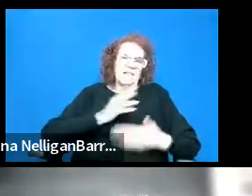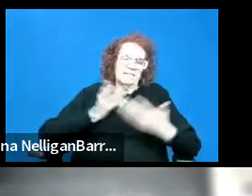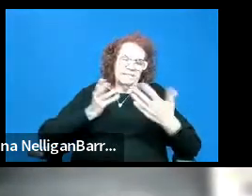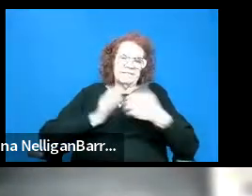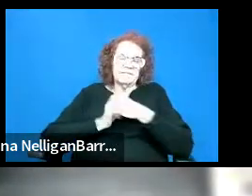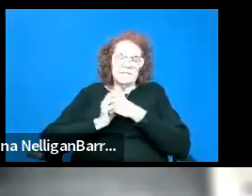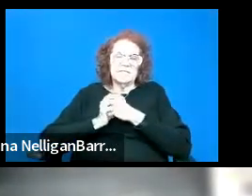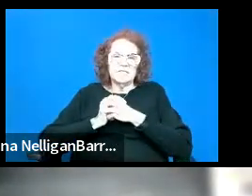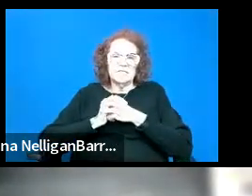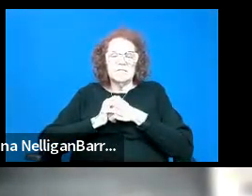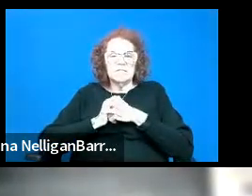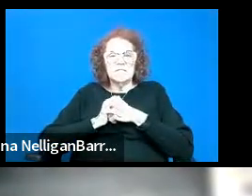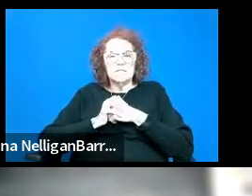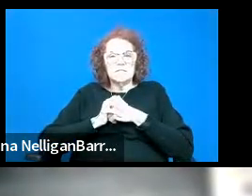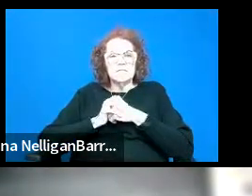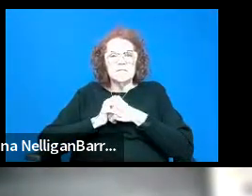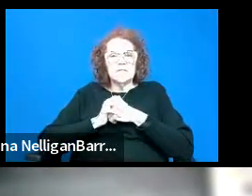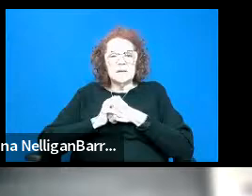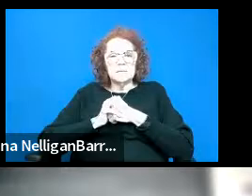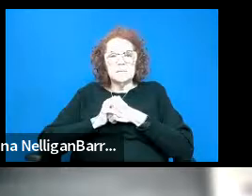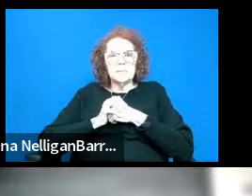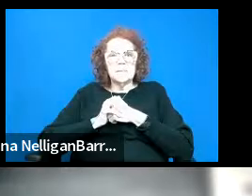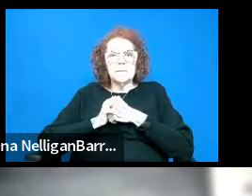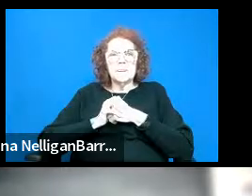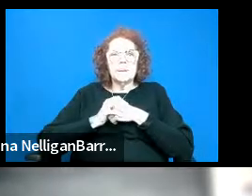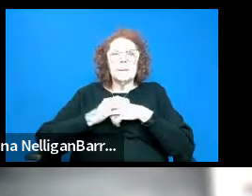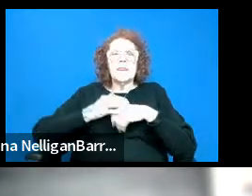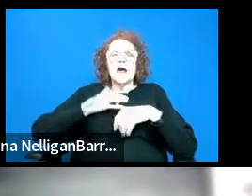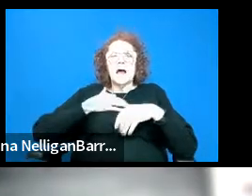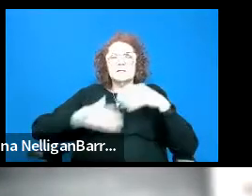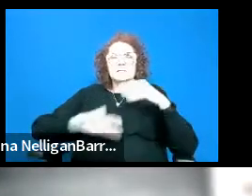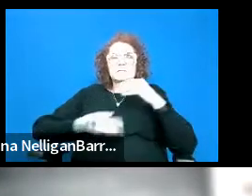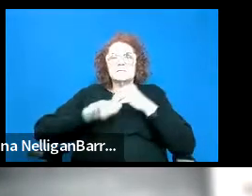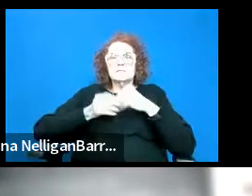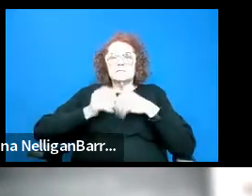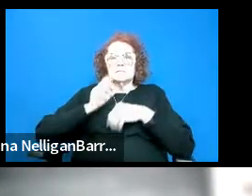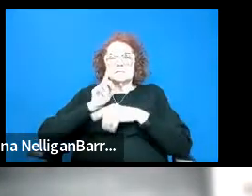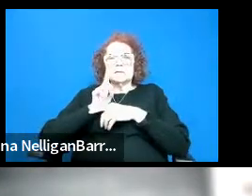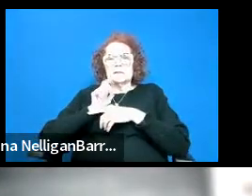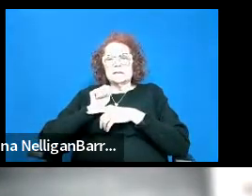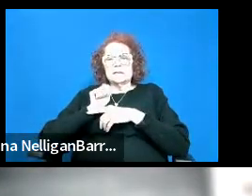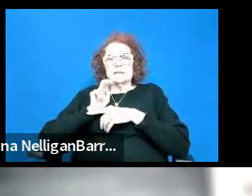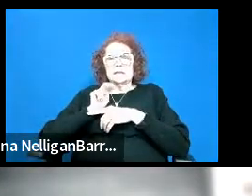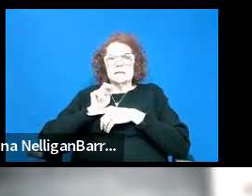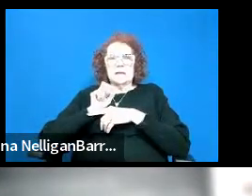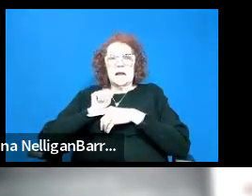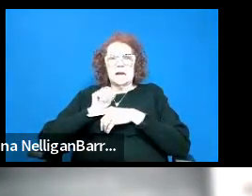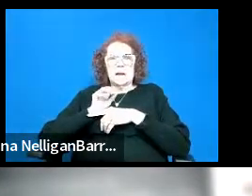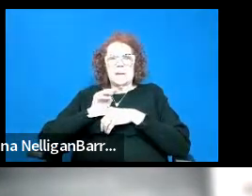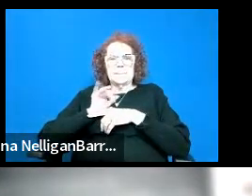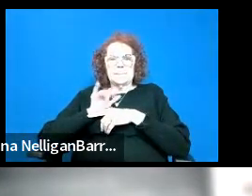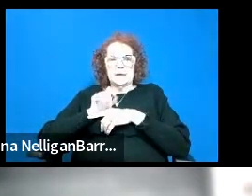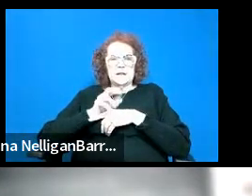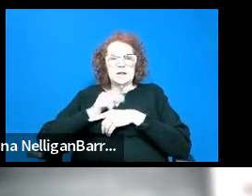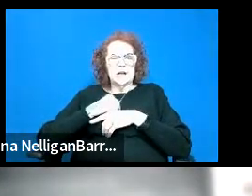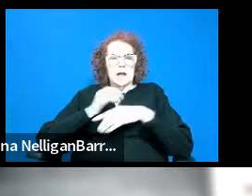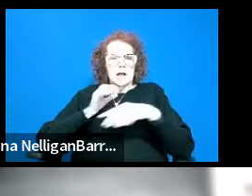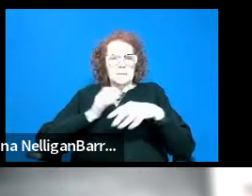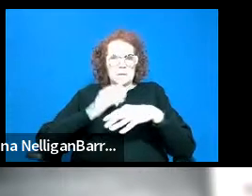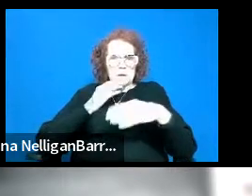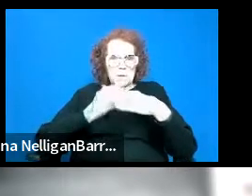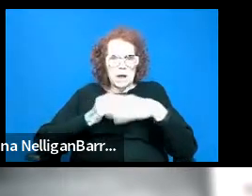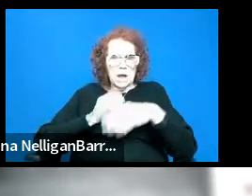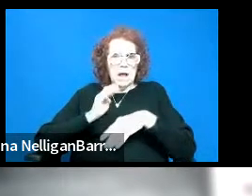And I'll just say that, we've done well, but how